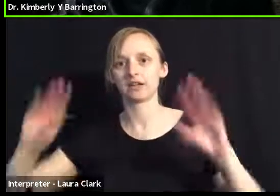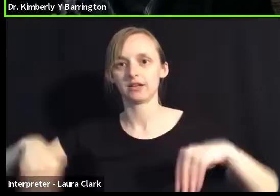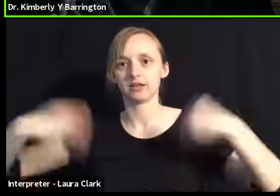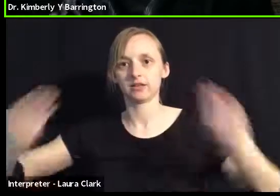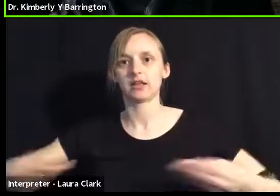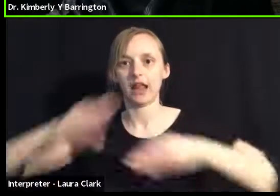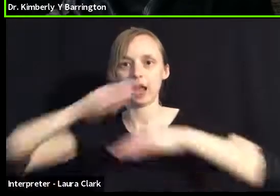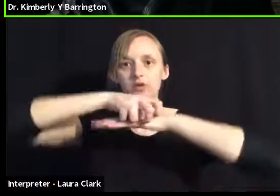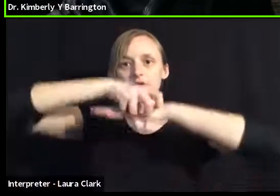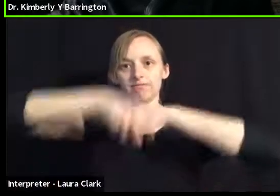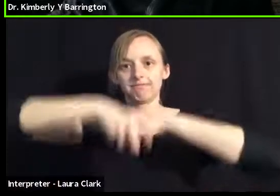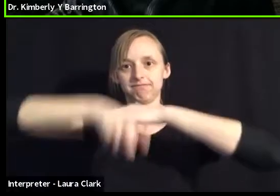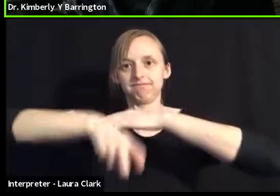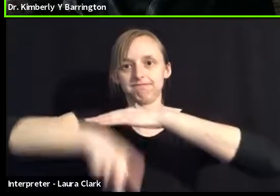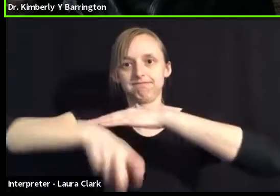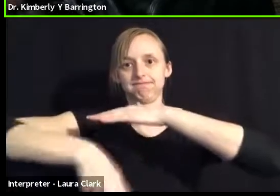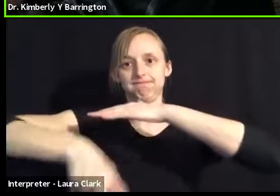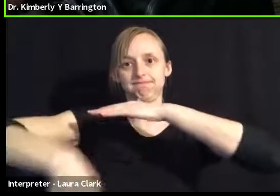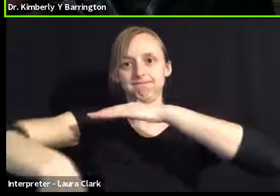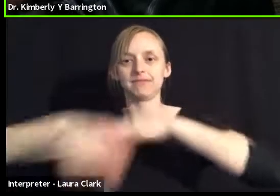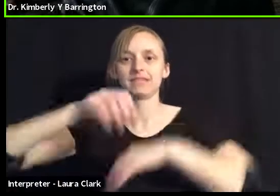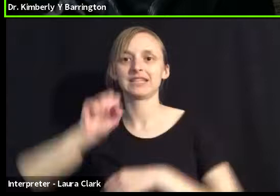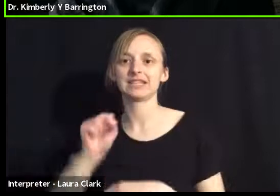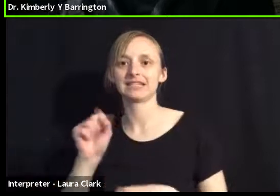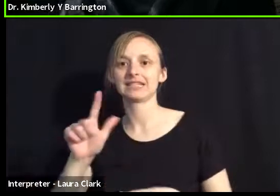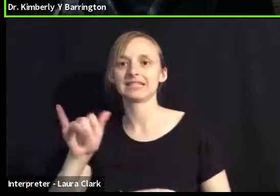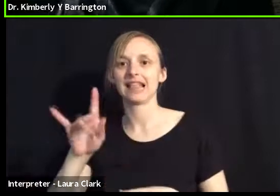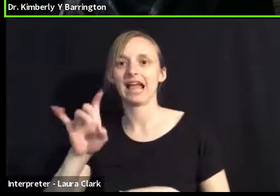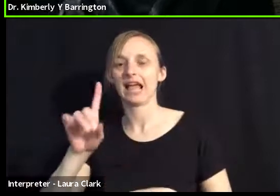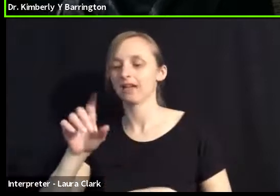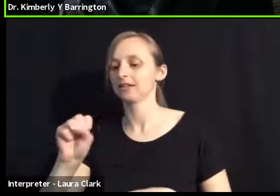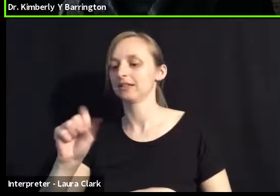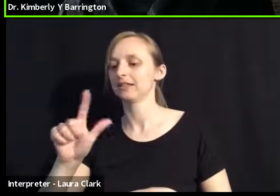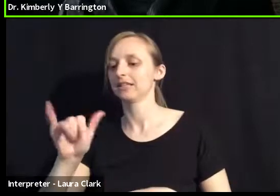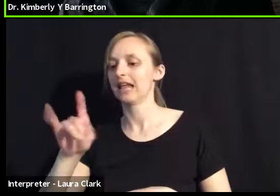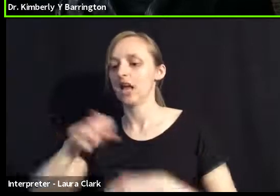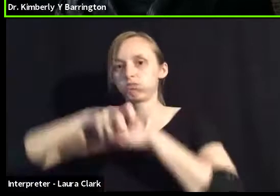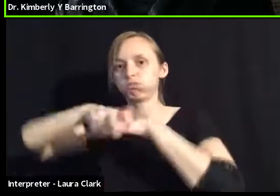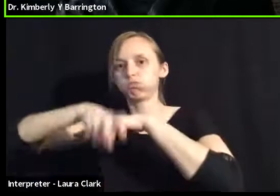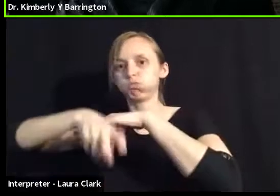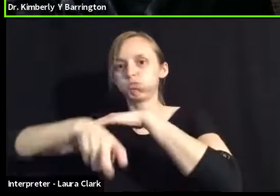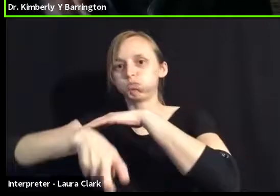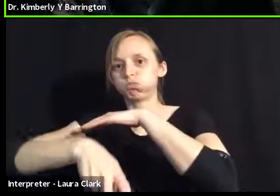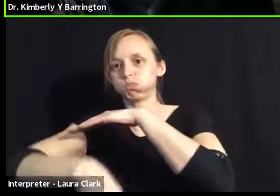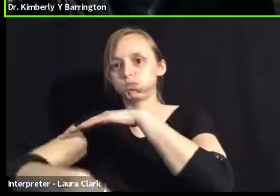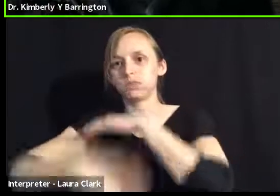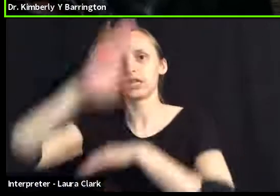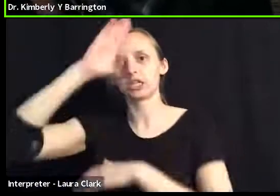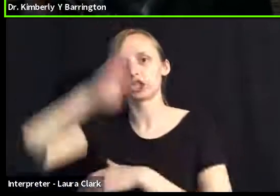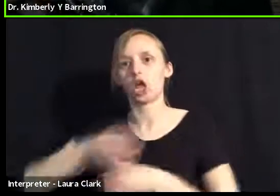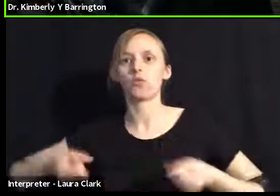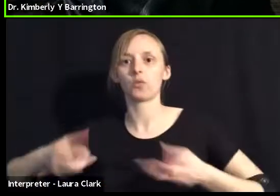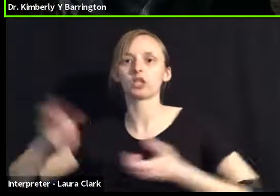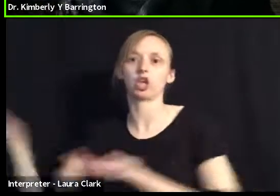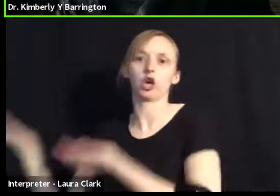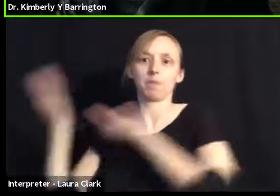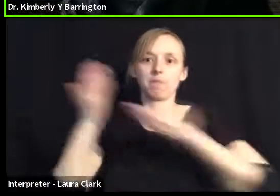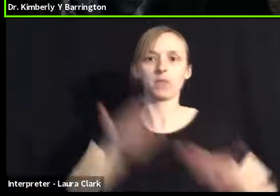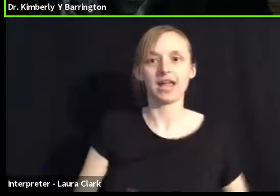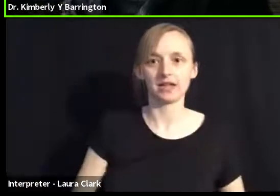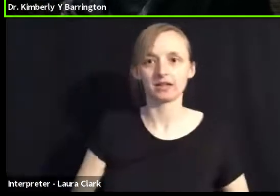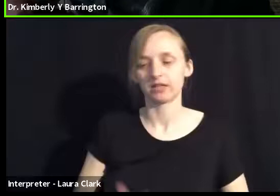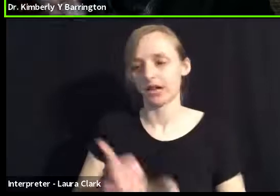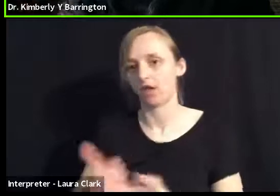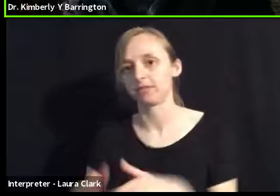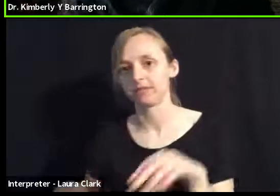them stairs and get down to the bottom, and my son would take the wheelchair down to the bottom, and I get there, and then he helped me to transfer back into the